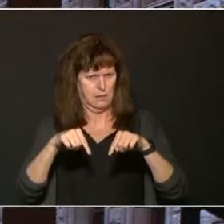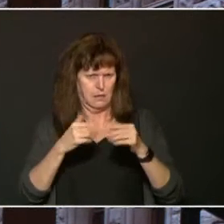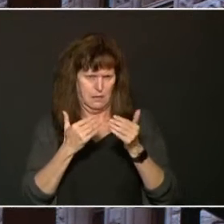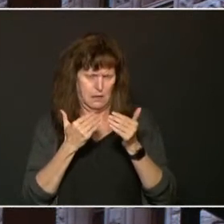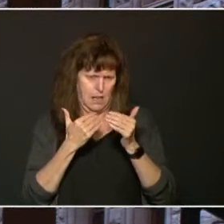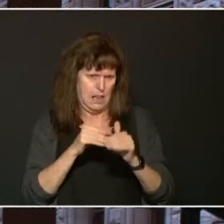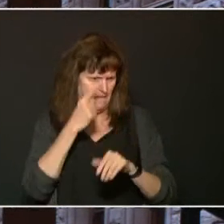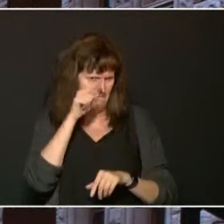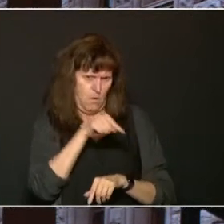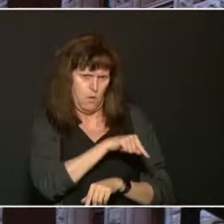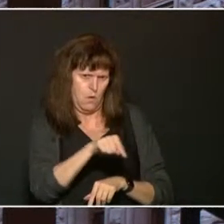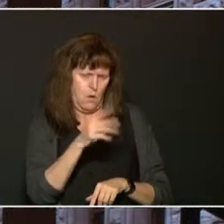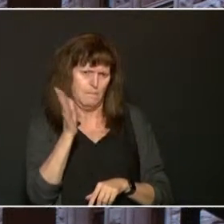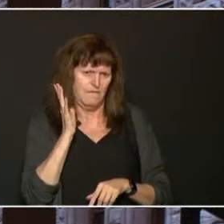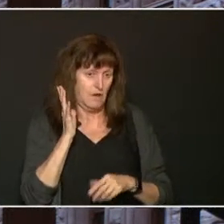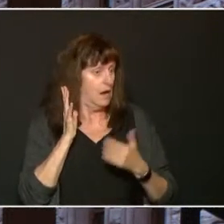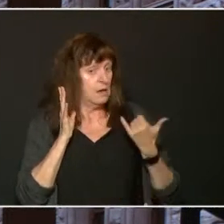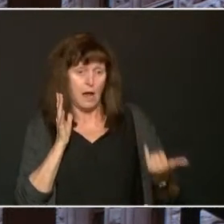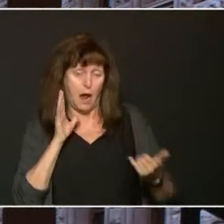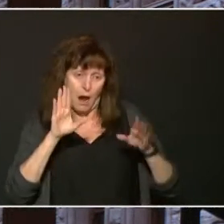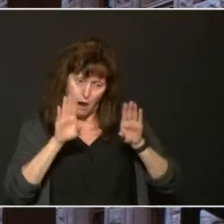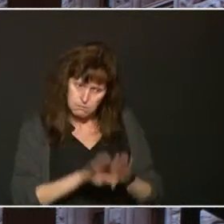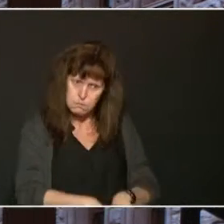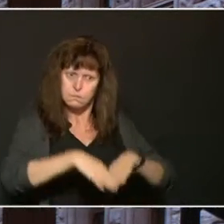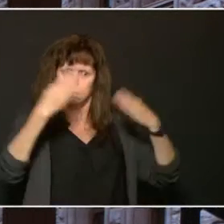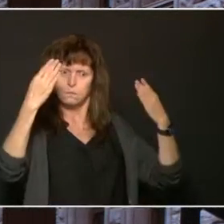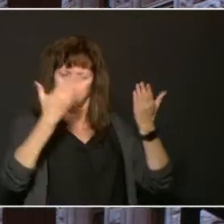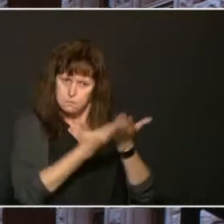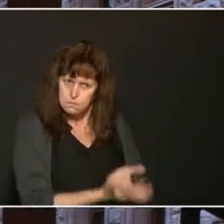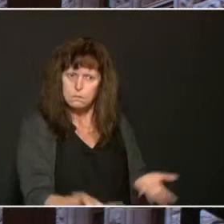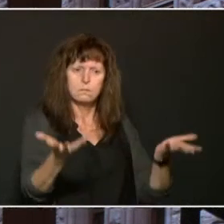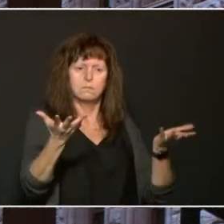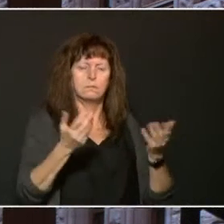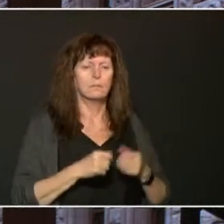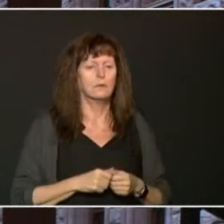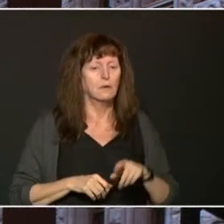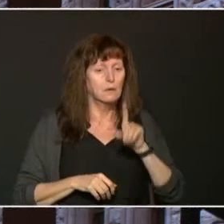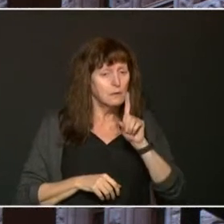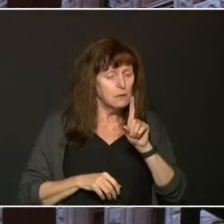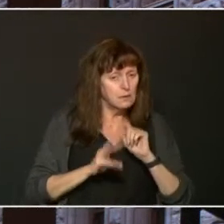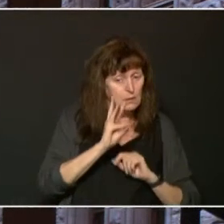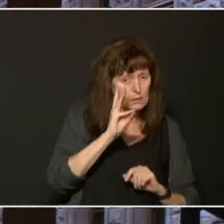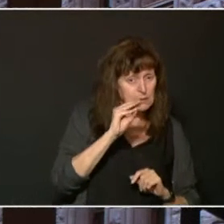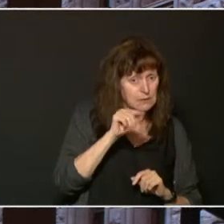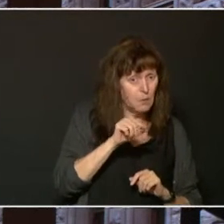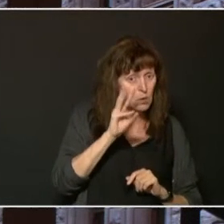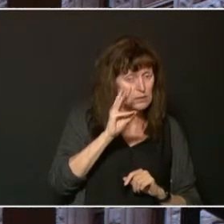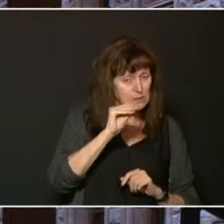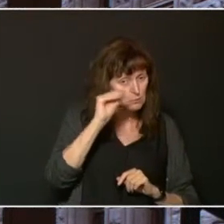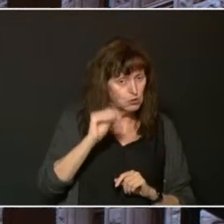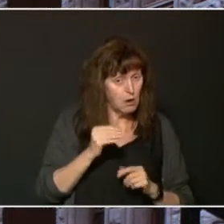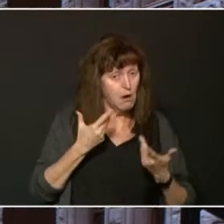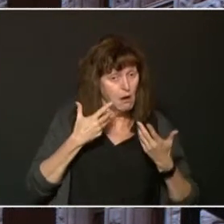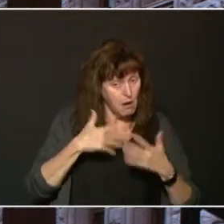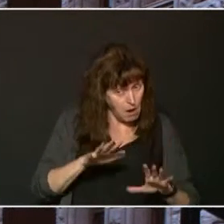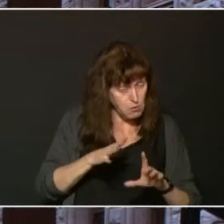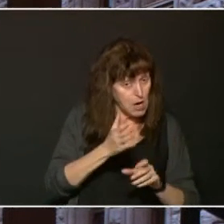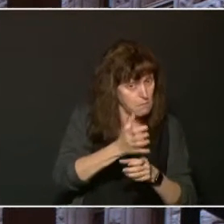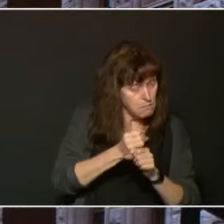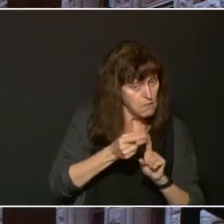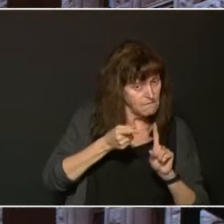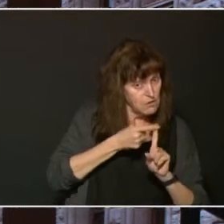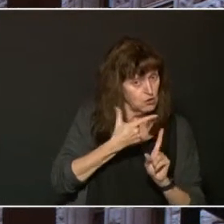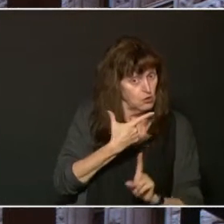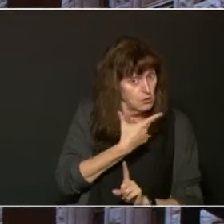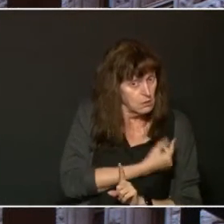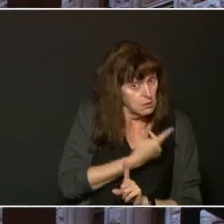had remarkable progress. We're at 60.6% of 12 to 17-year-olds have had their first doses,